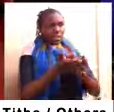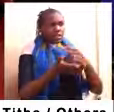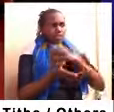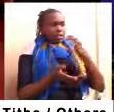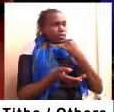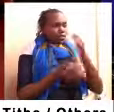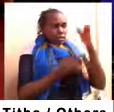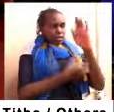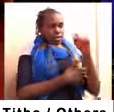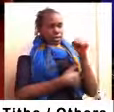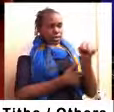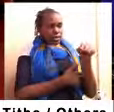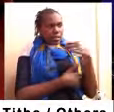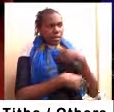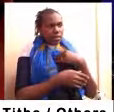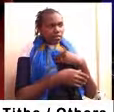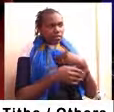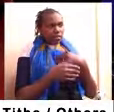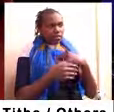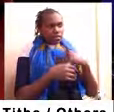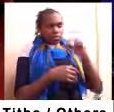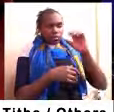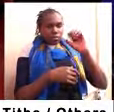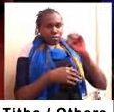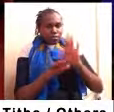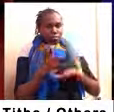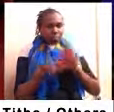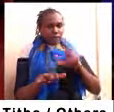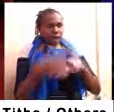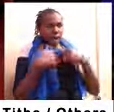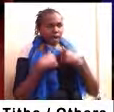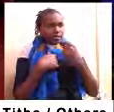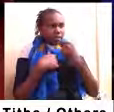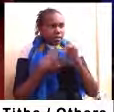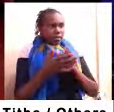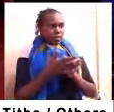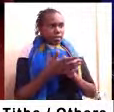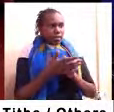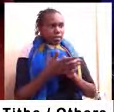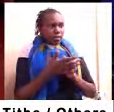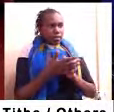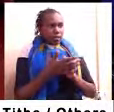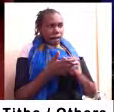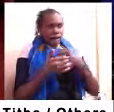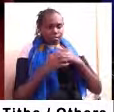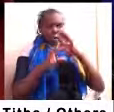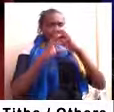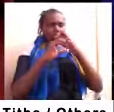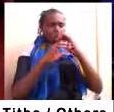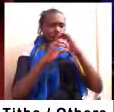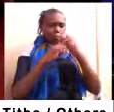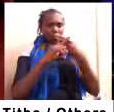think there's an instrument called the shofar. So he had the Spirit tell him, take the shofar and blow it. But he